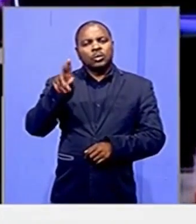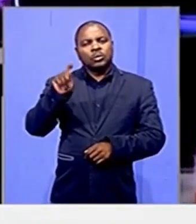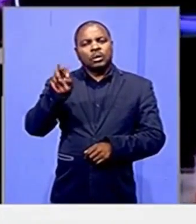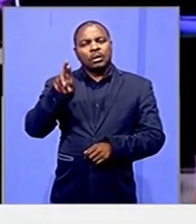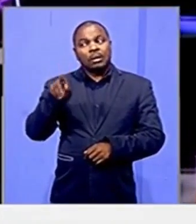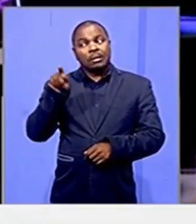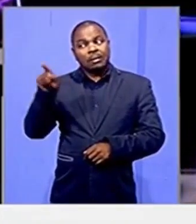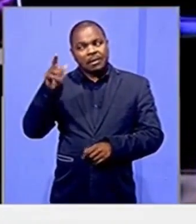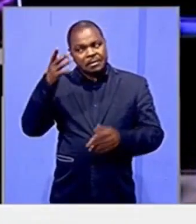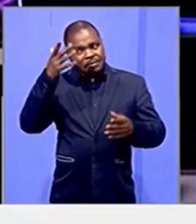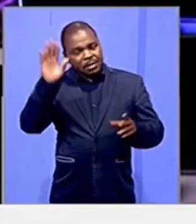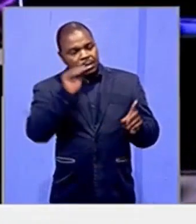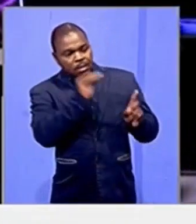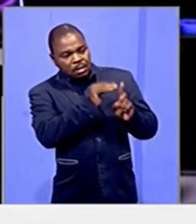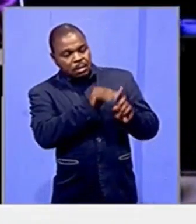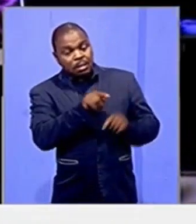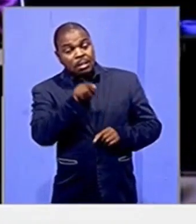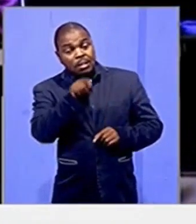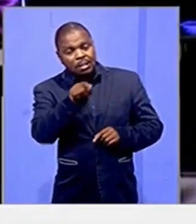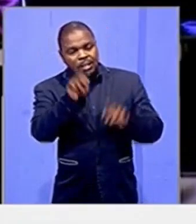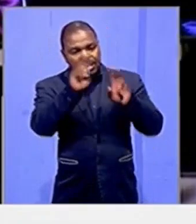to any acts of corruption